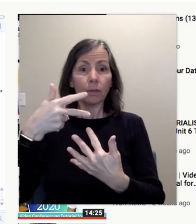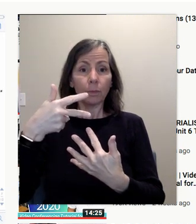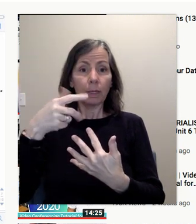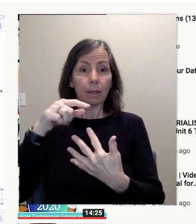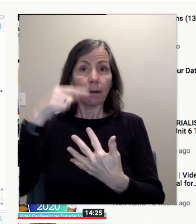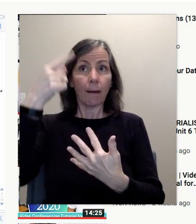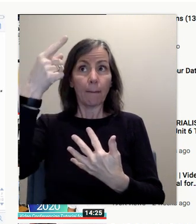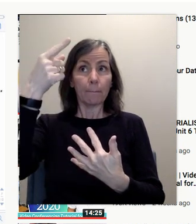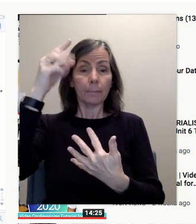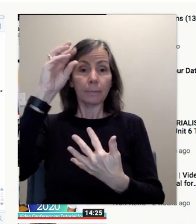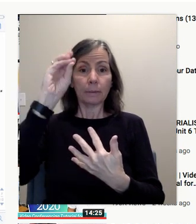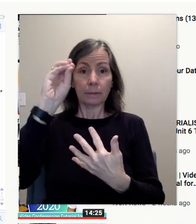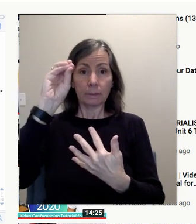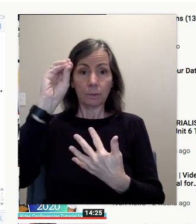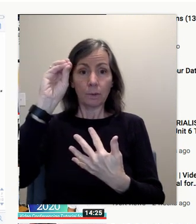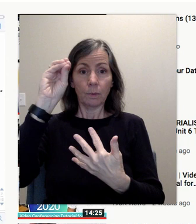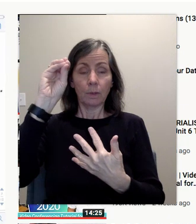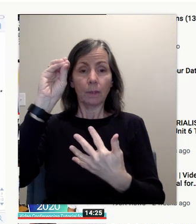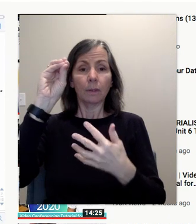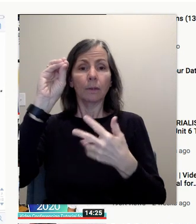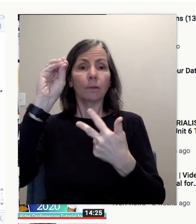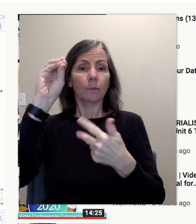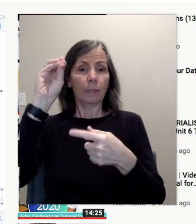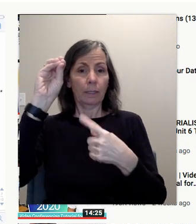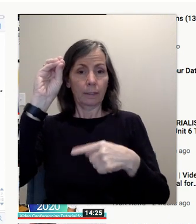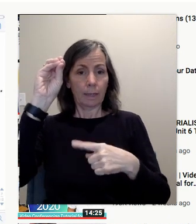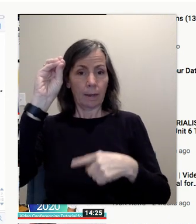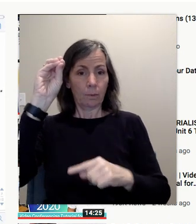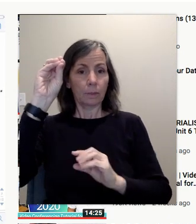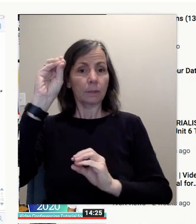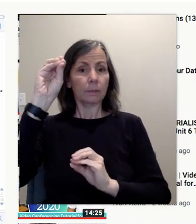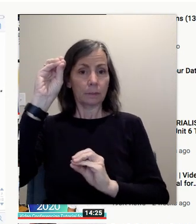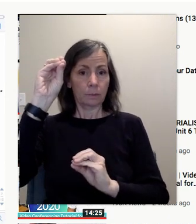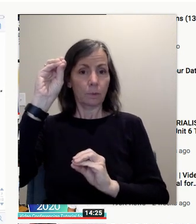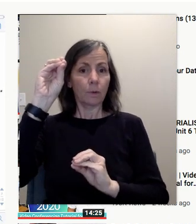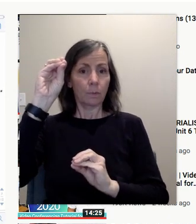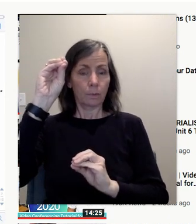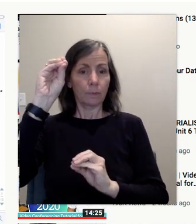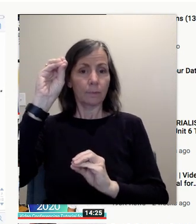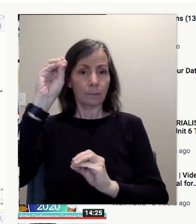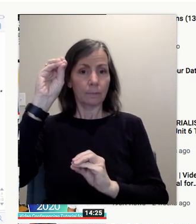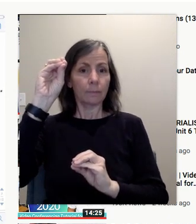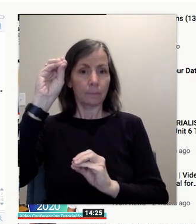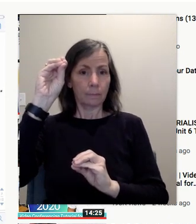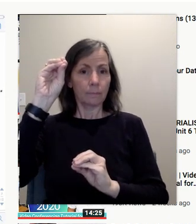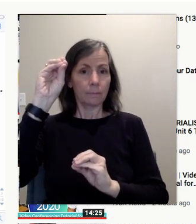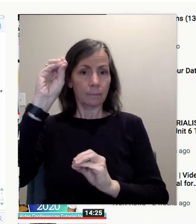0. If you go 3 below, you also have a 0.